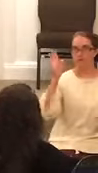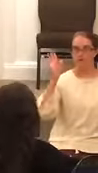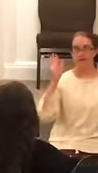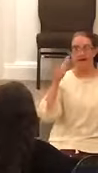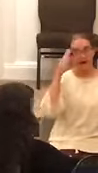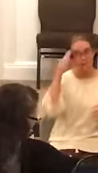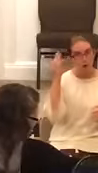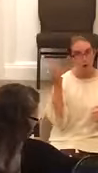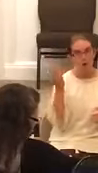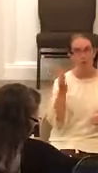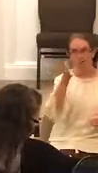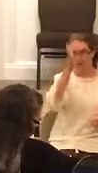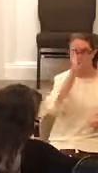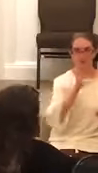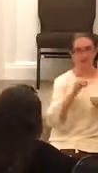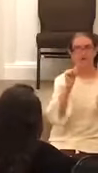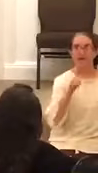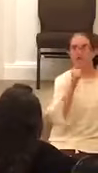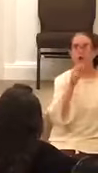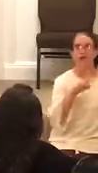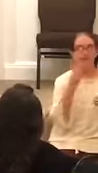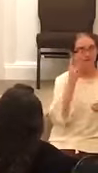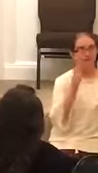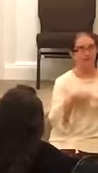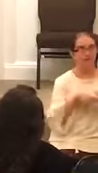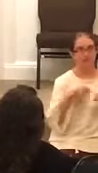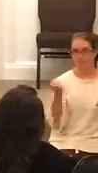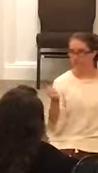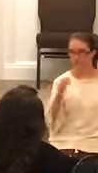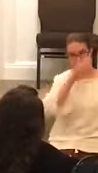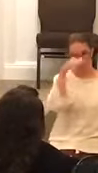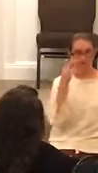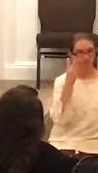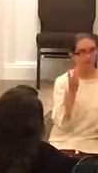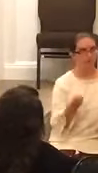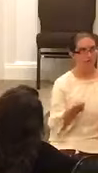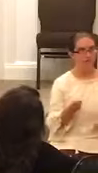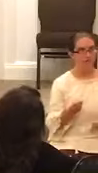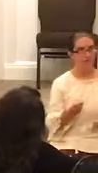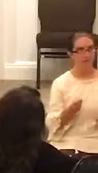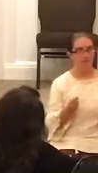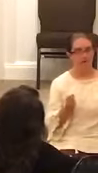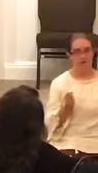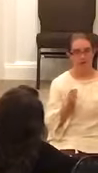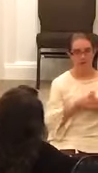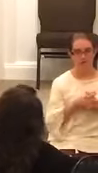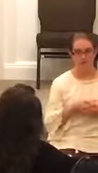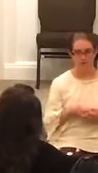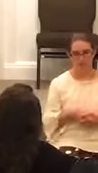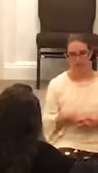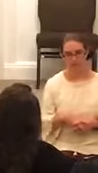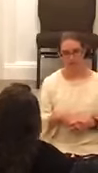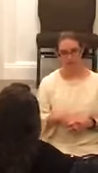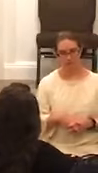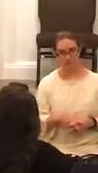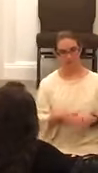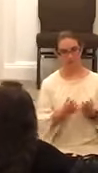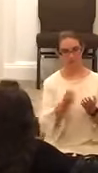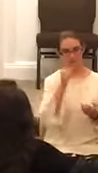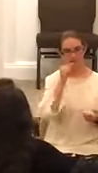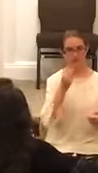How do you know that? Because God's a spirit. You can't see Him. If He sat on the other throne, you'll never see Him. Amen. But the